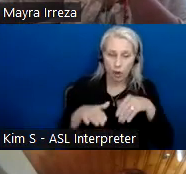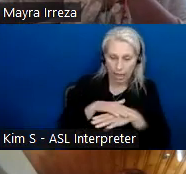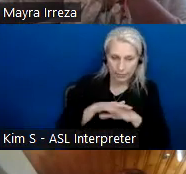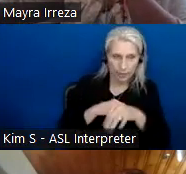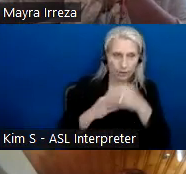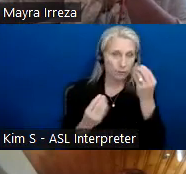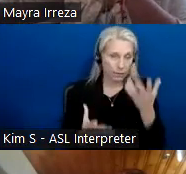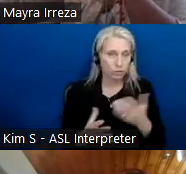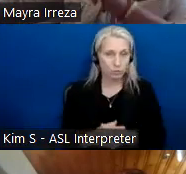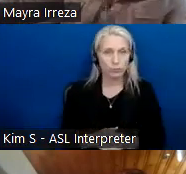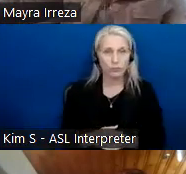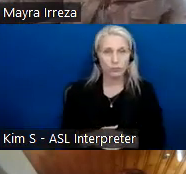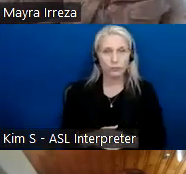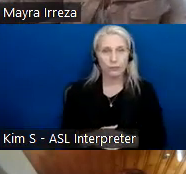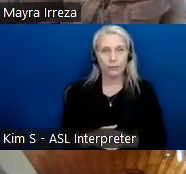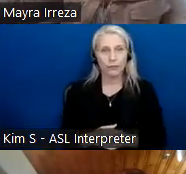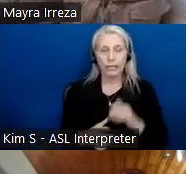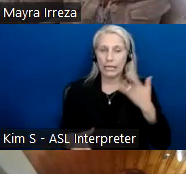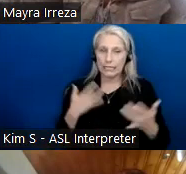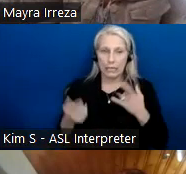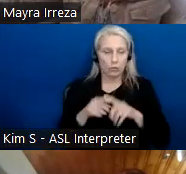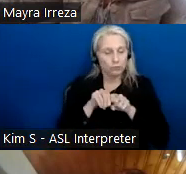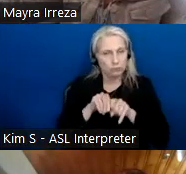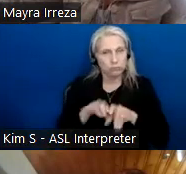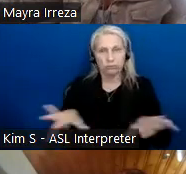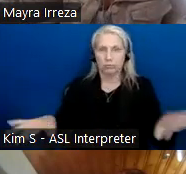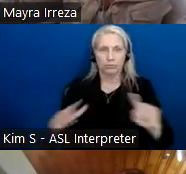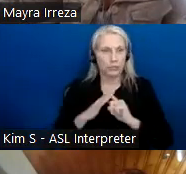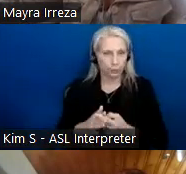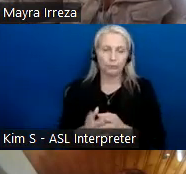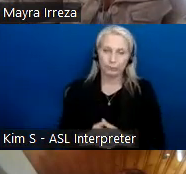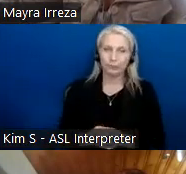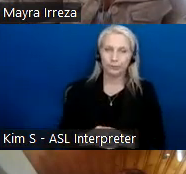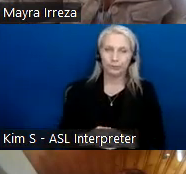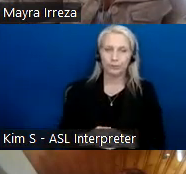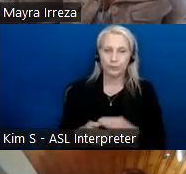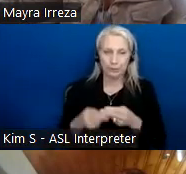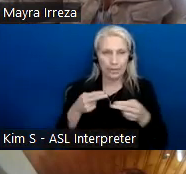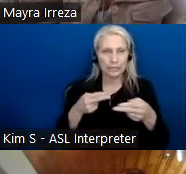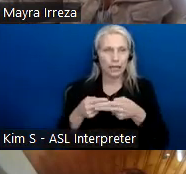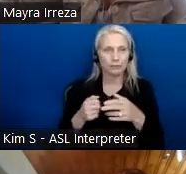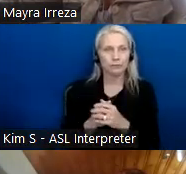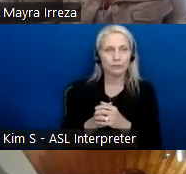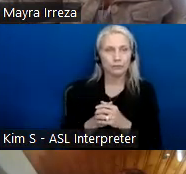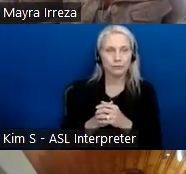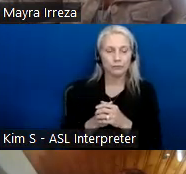information, and would be excited to roll this out. Next slide, please.